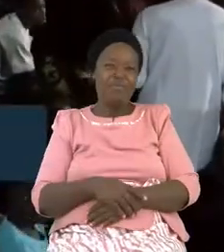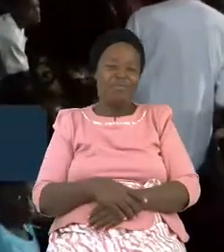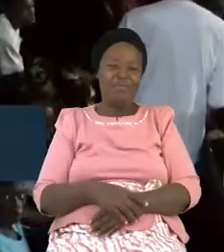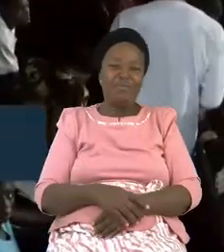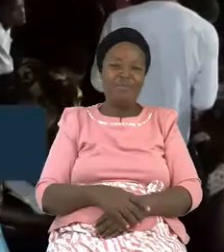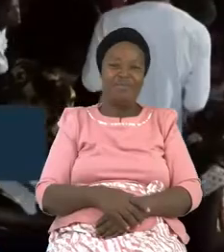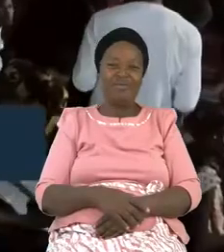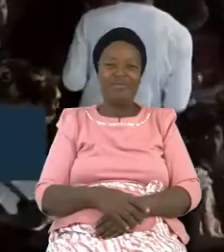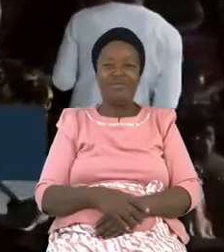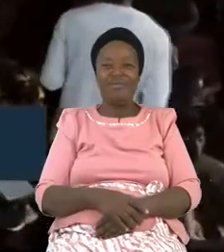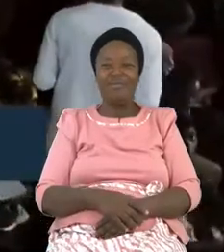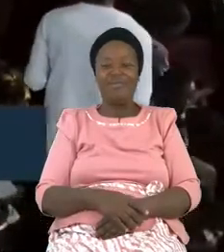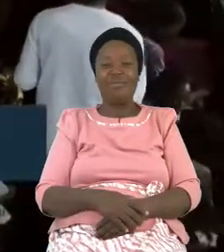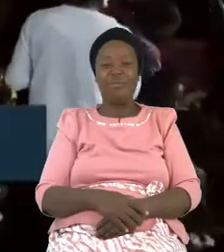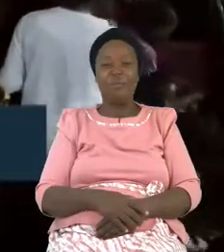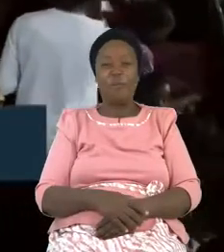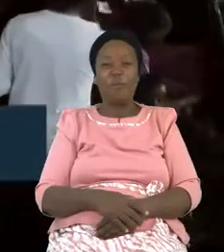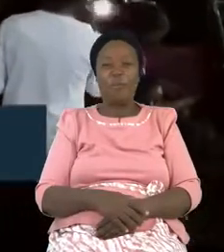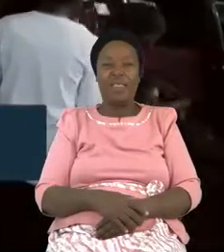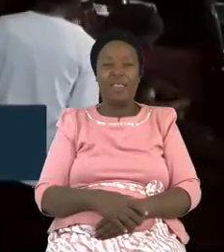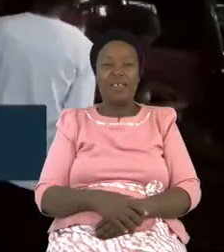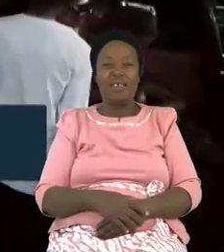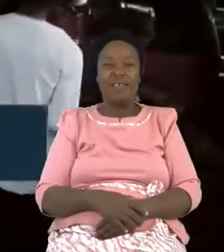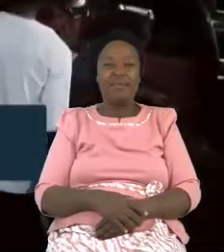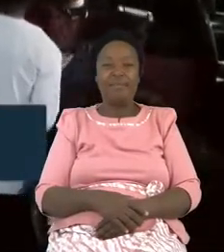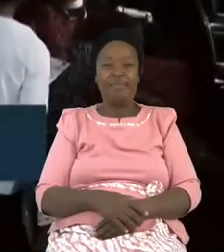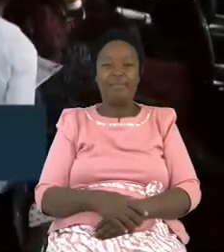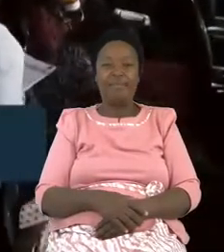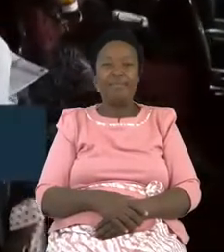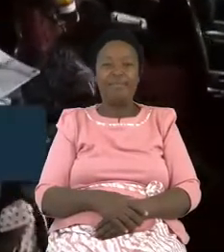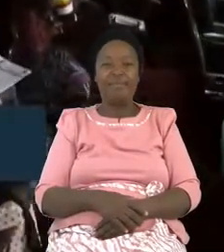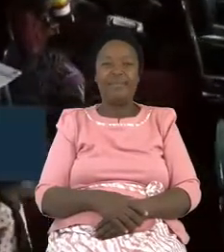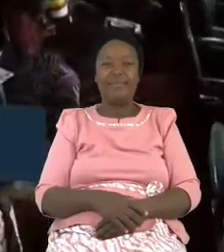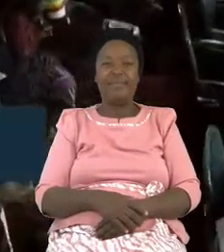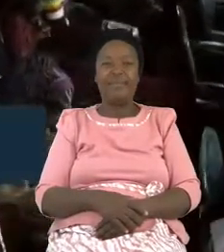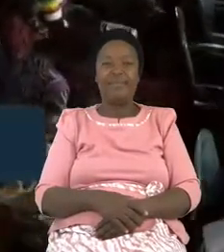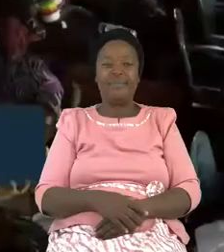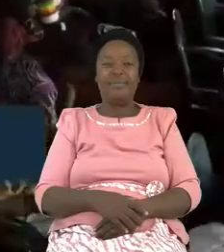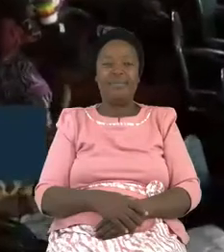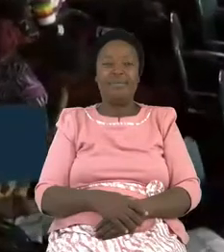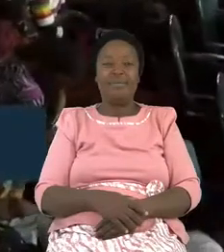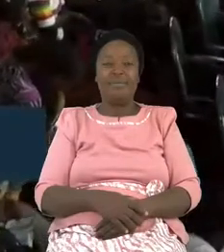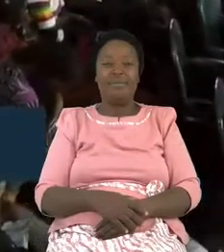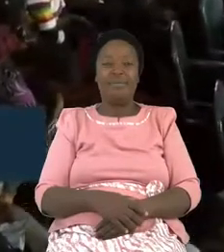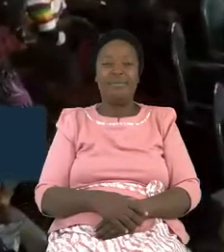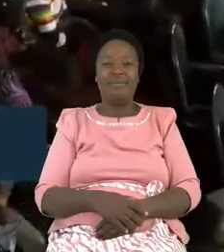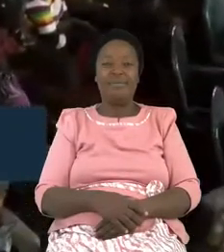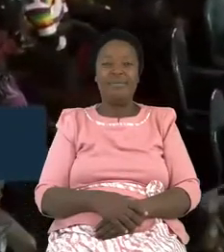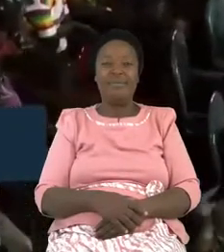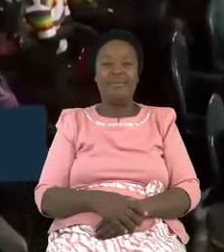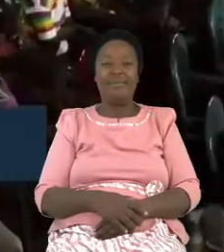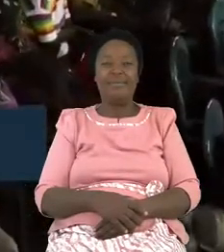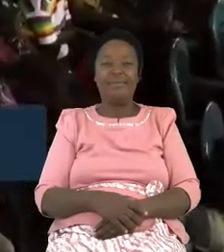To my left hand side, if you are finished, counselors, can you please wave your hand and let me see you?